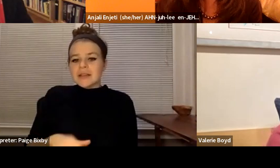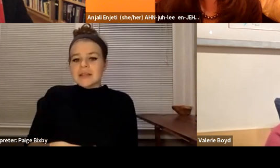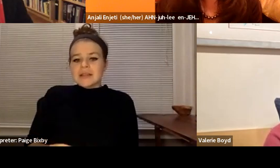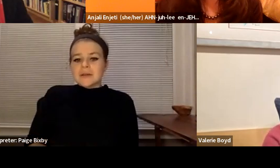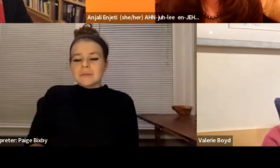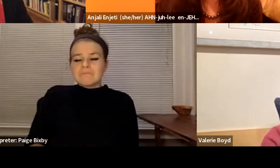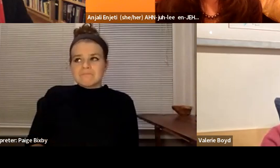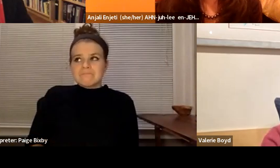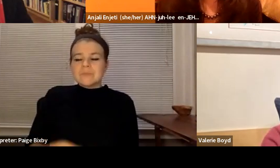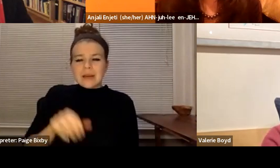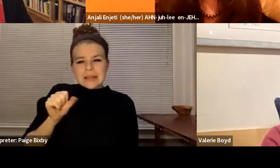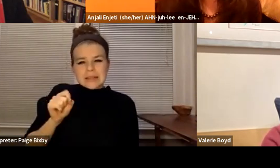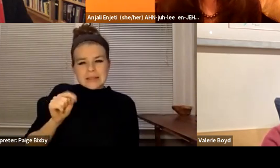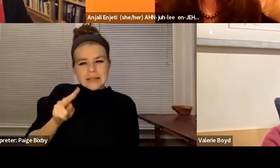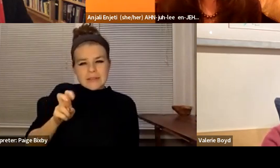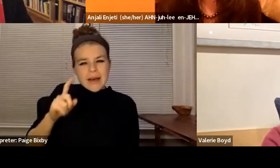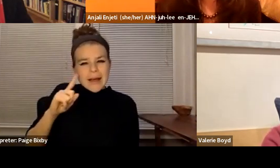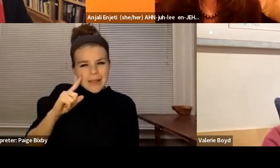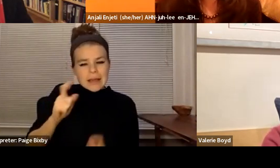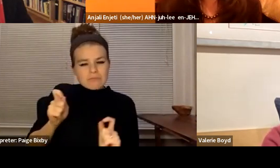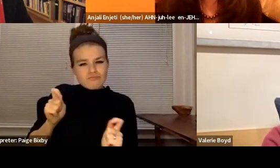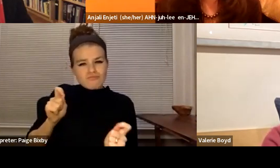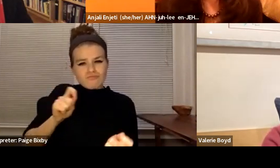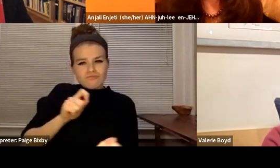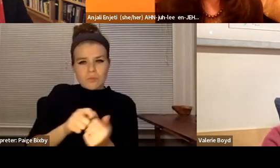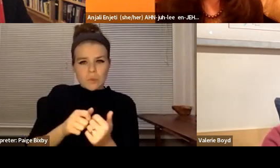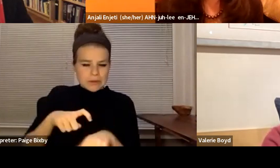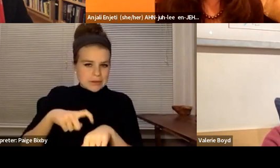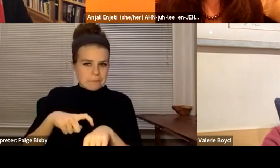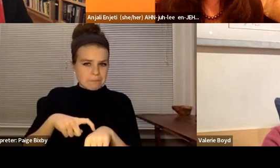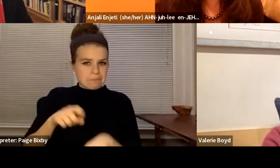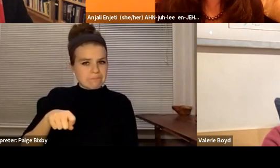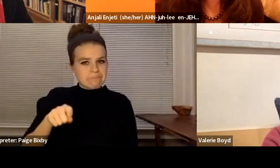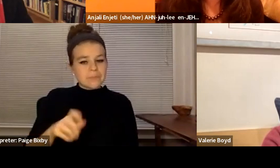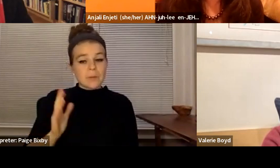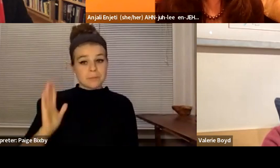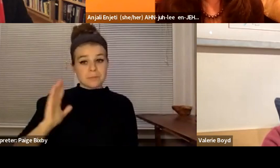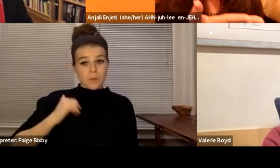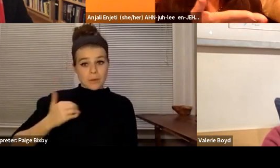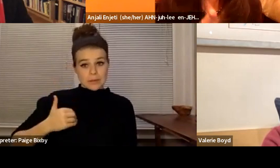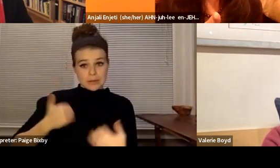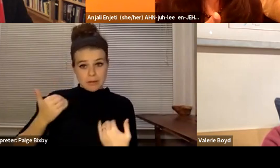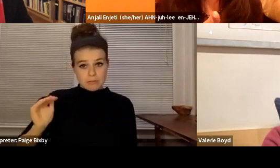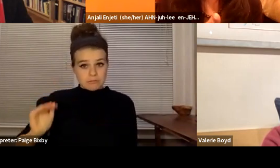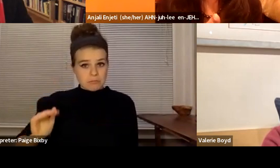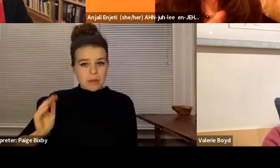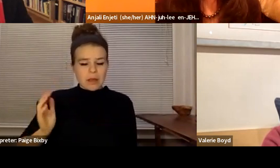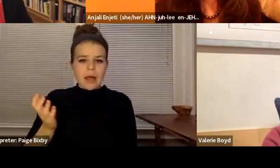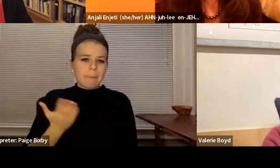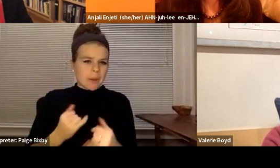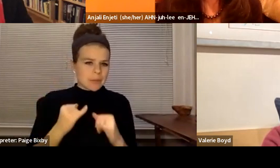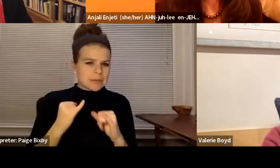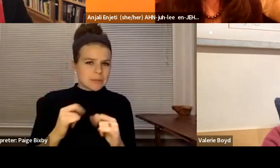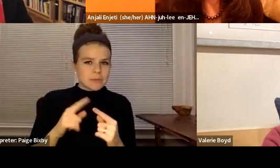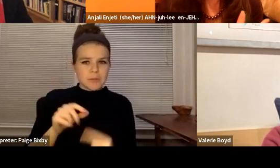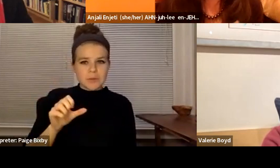I think, Steve, it's shifted over time. When I was young, I mean, this is probably similar to